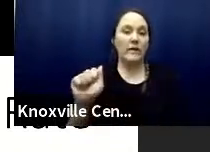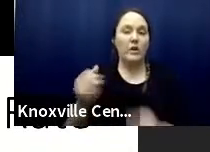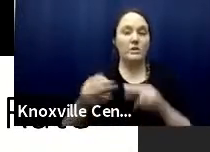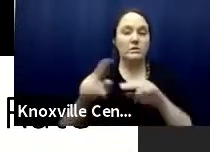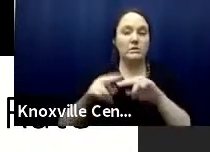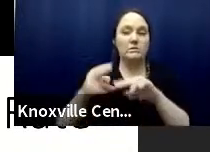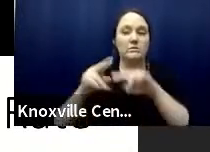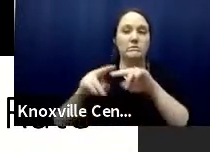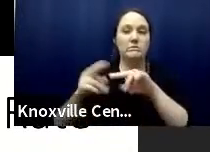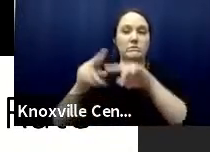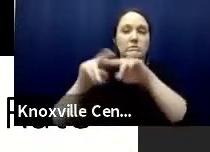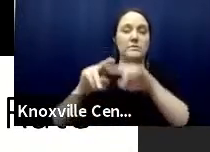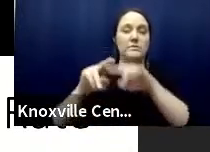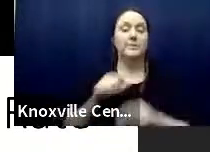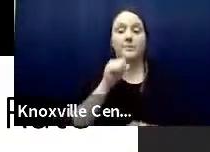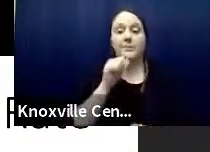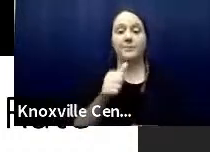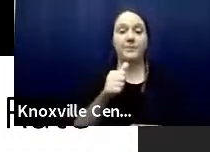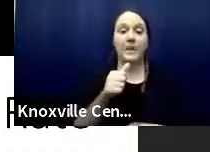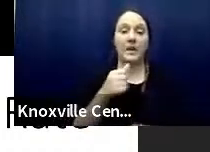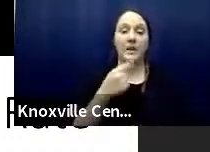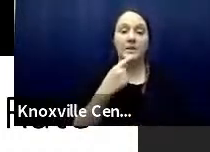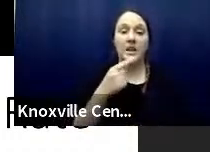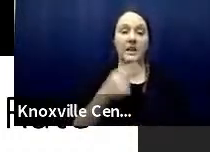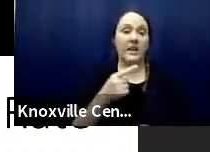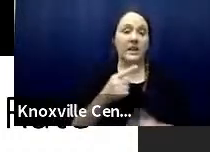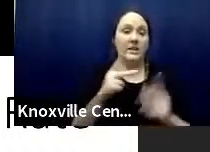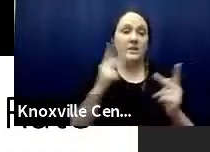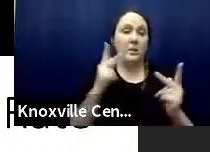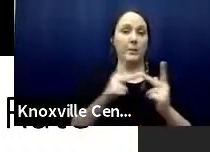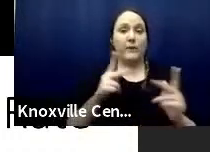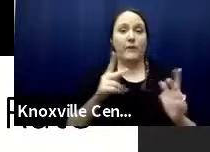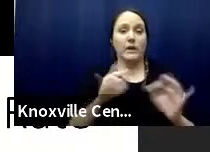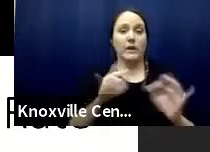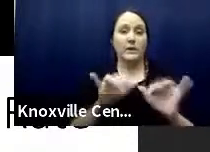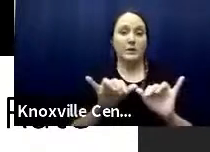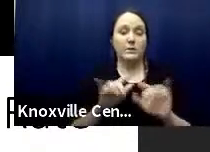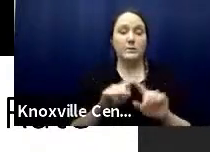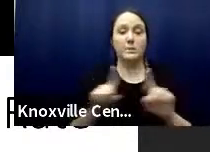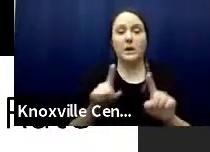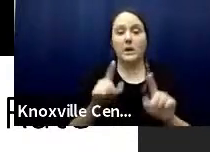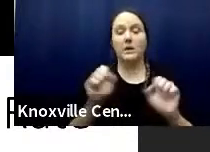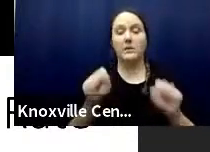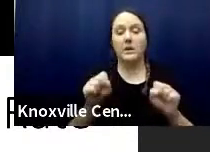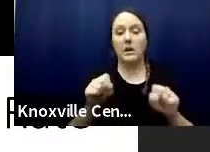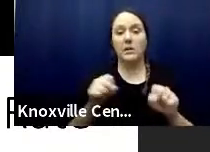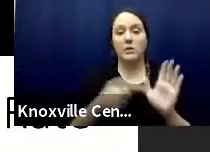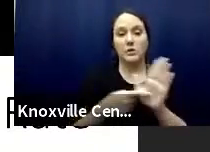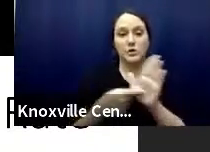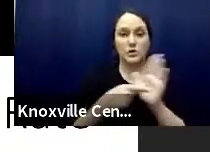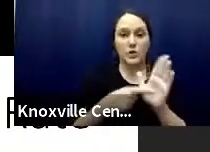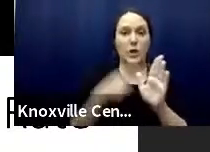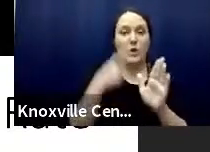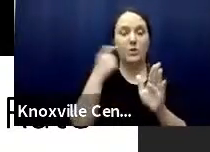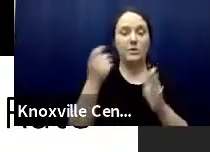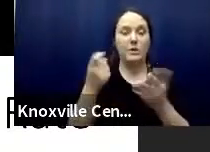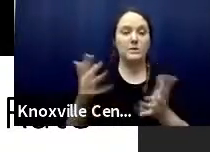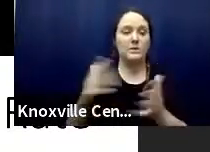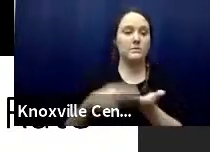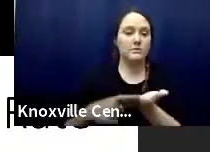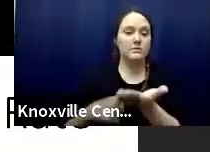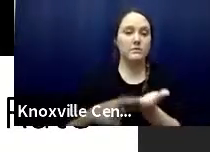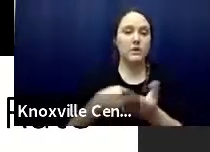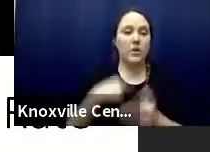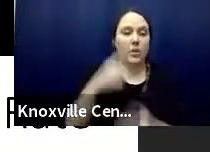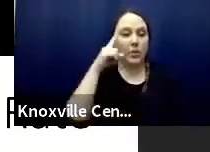so again, not implying that this is a perfect metric, but we had the ability to show that, and since it's been discussed, thought